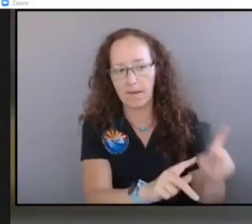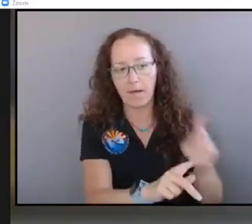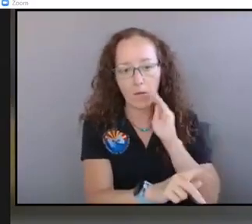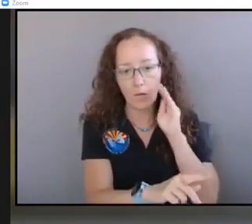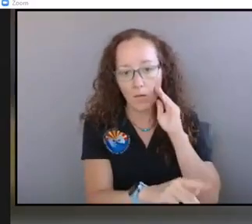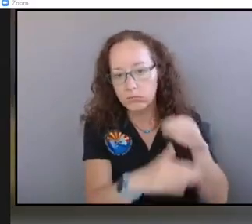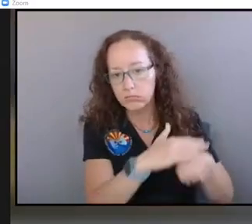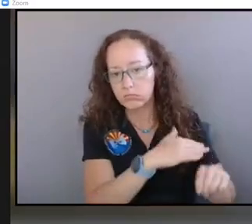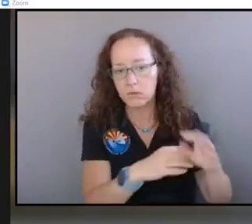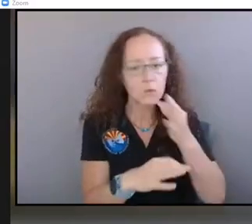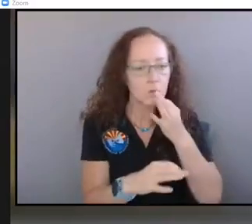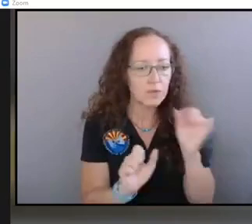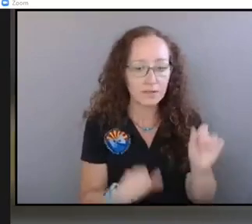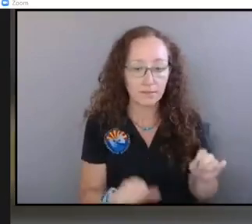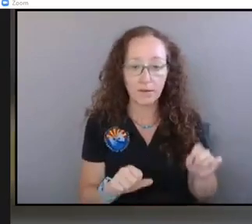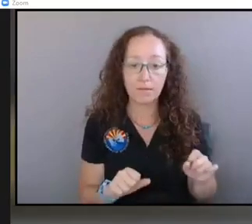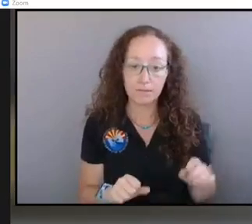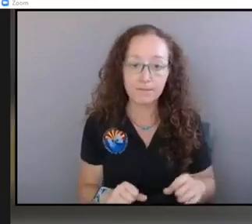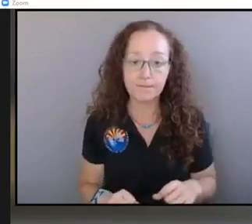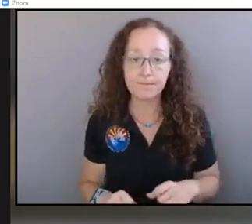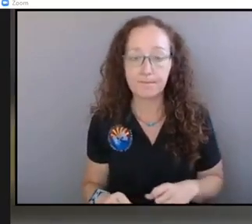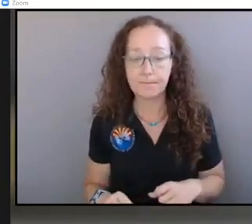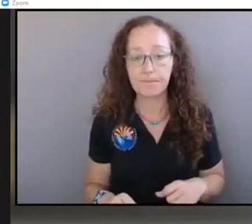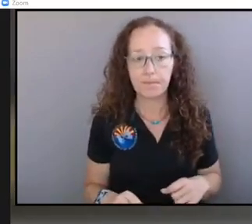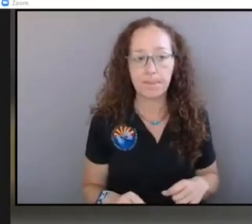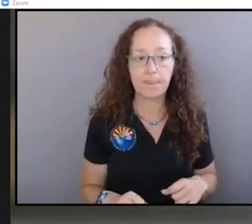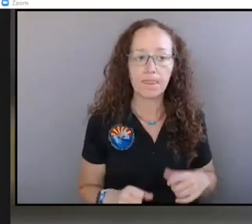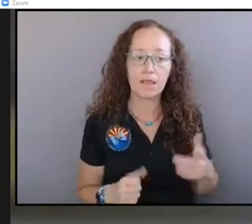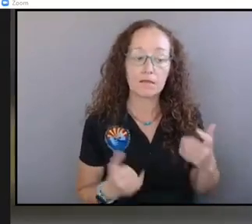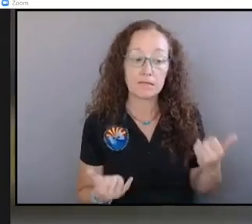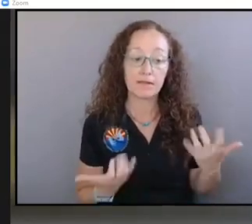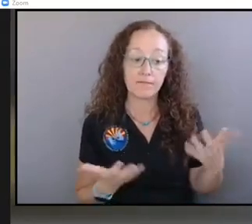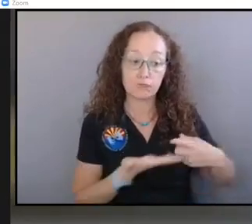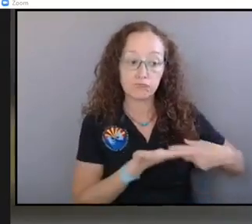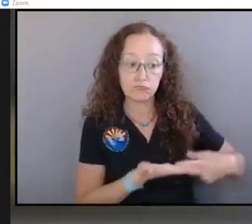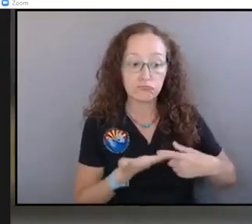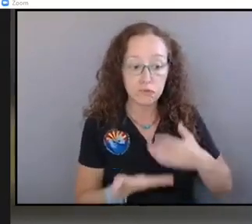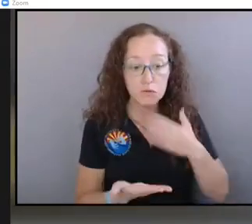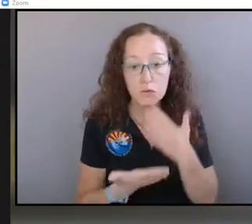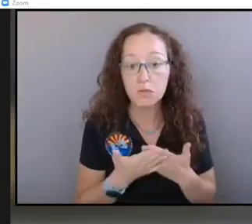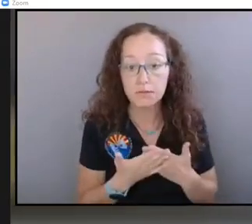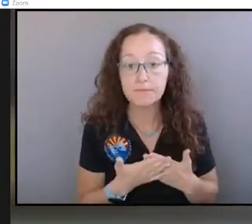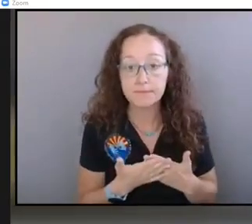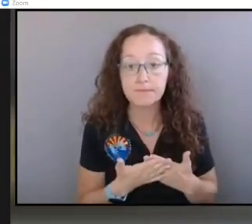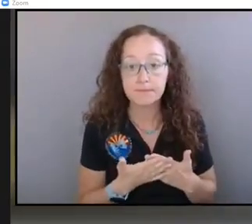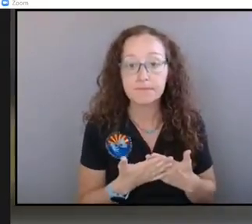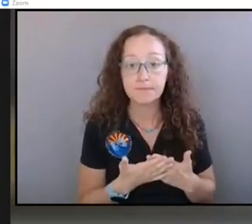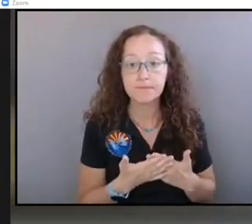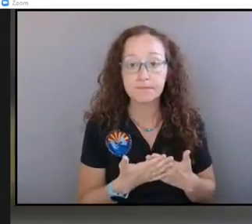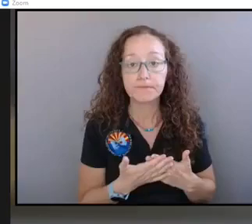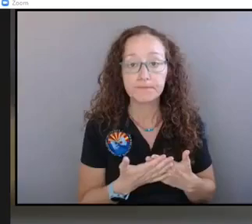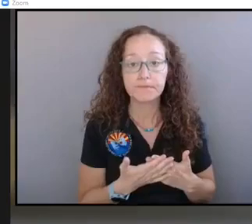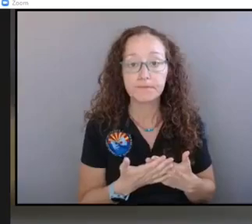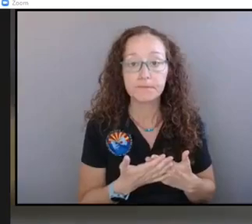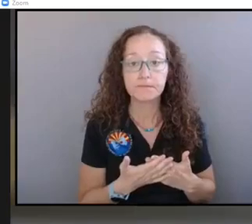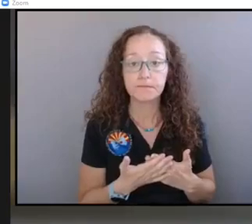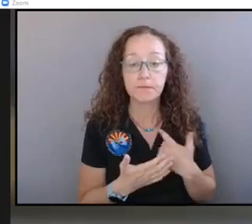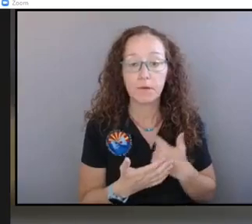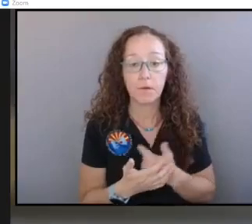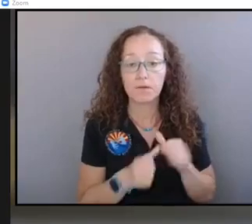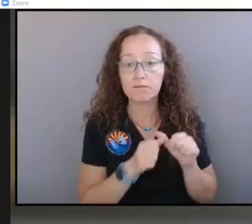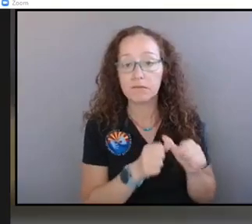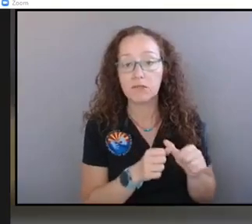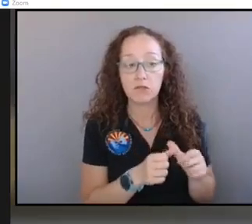possible. We had some good conversations today, and we have continued to talk throughout the